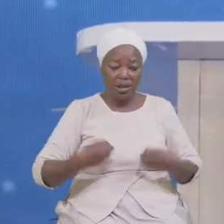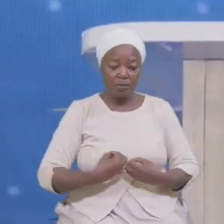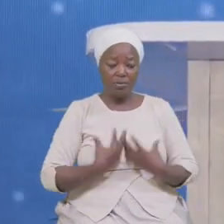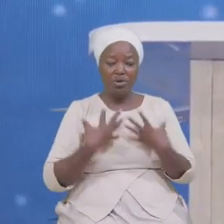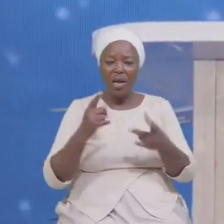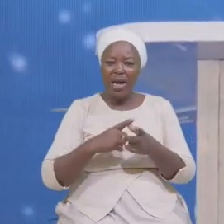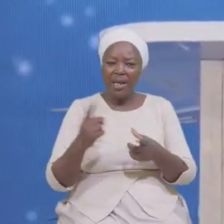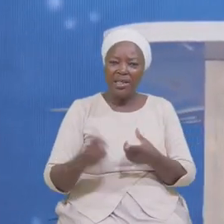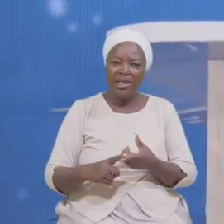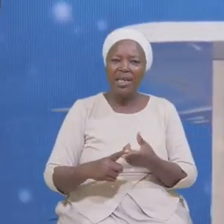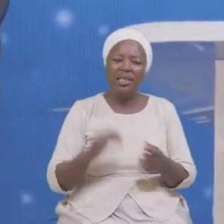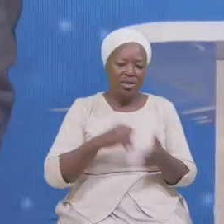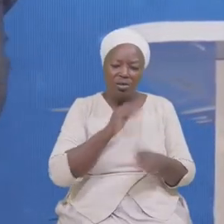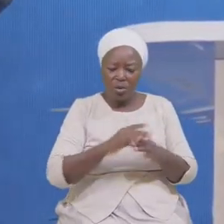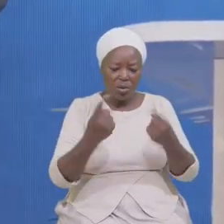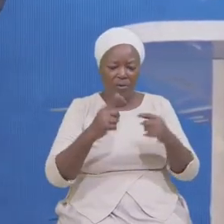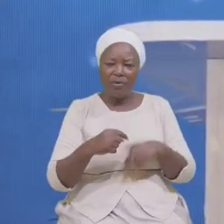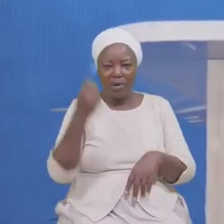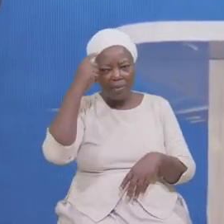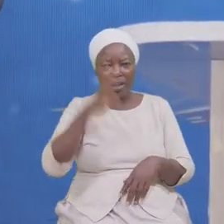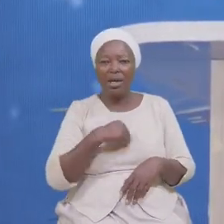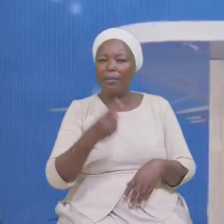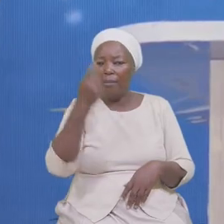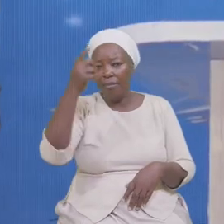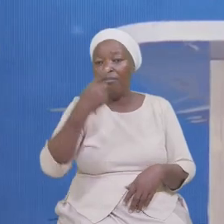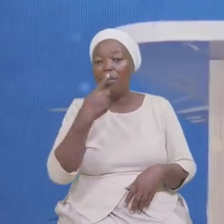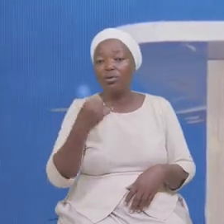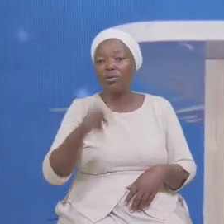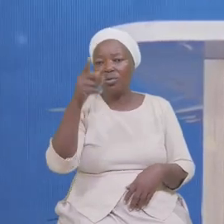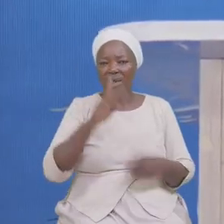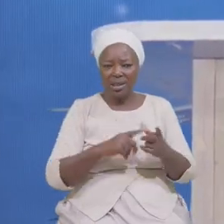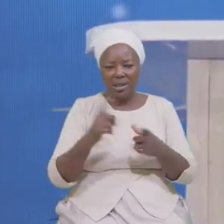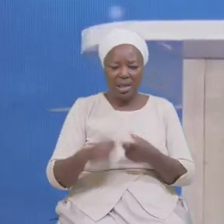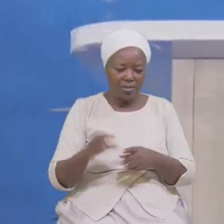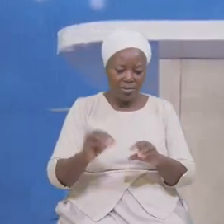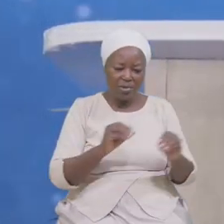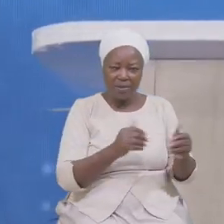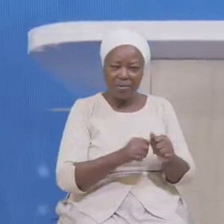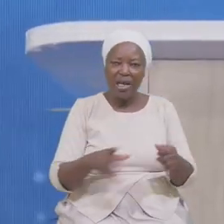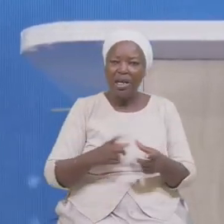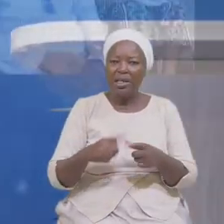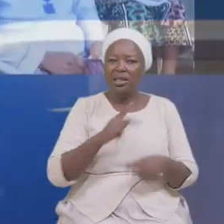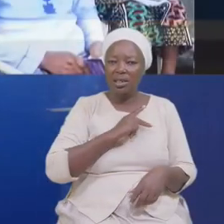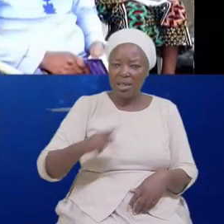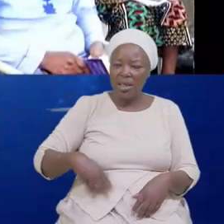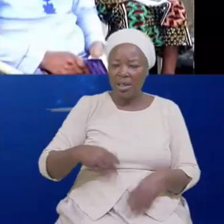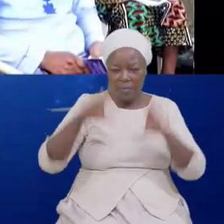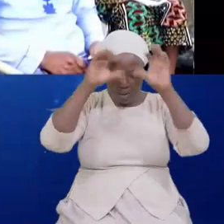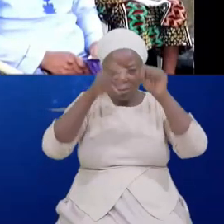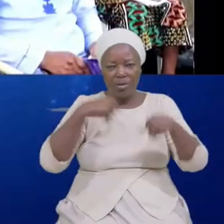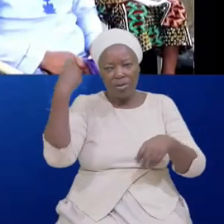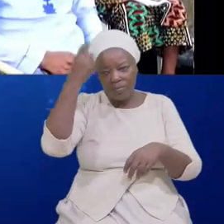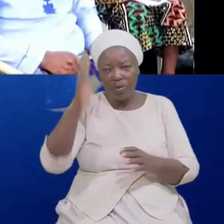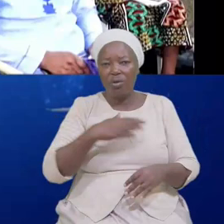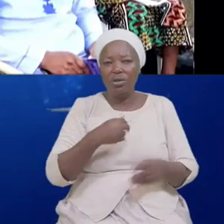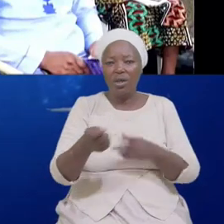from the mind and the mouth of God. And then he deposits it there. And then the king or the president or the governor or the ruler, when